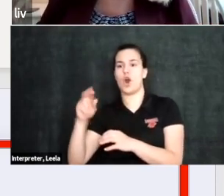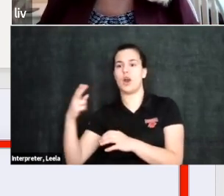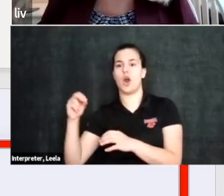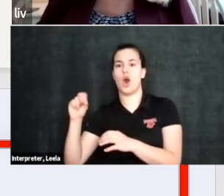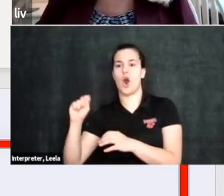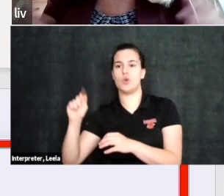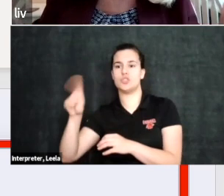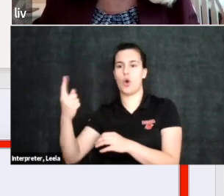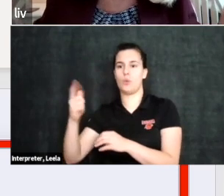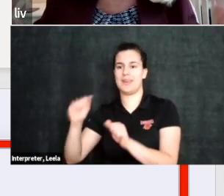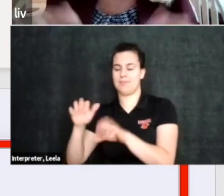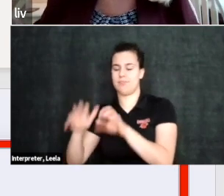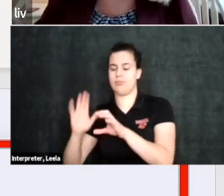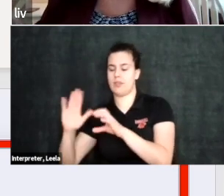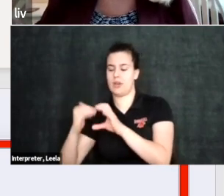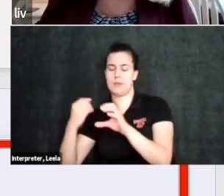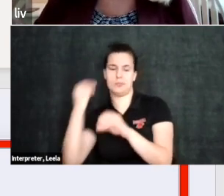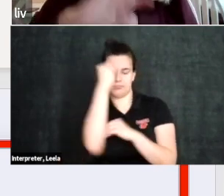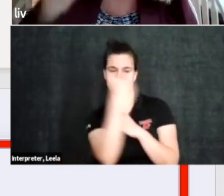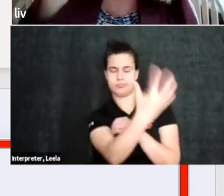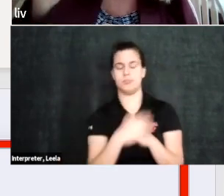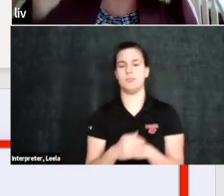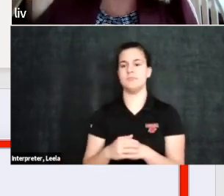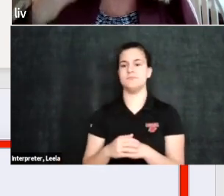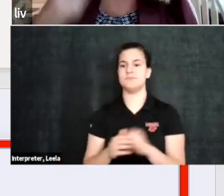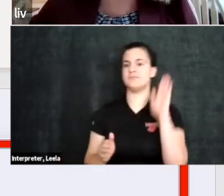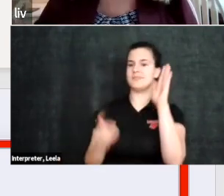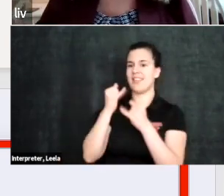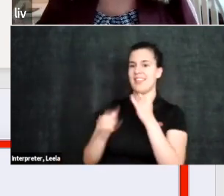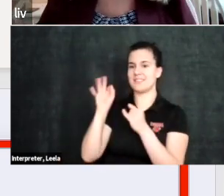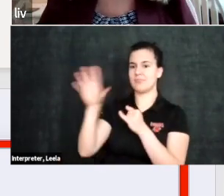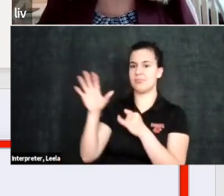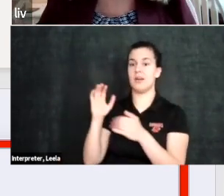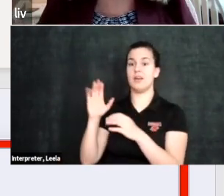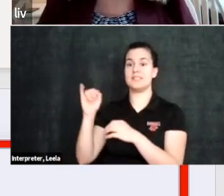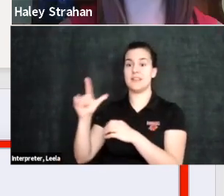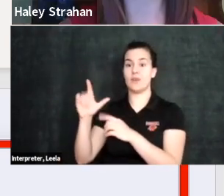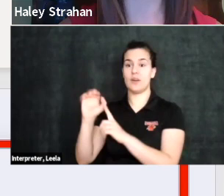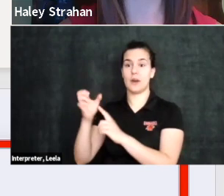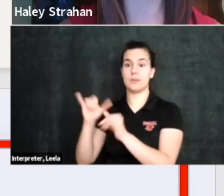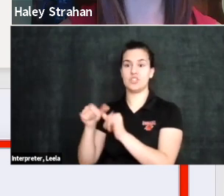and environmental engineers, we build the world. So welcome and thank you all. Yes.